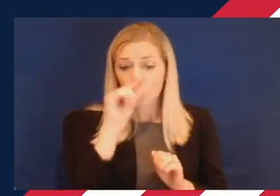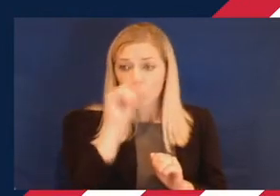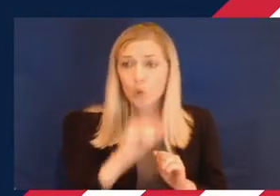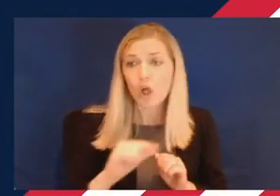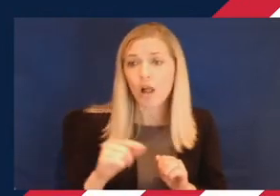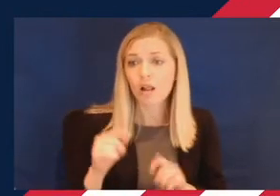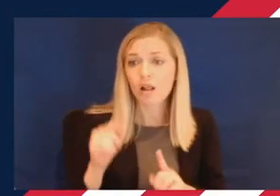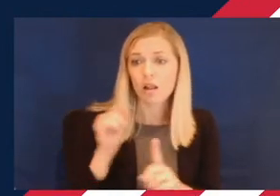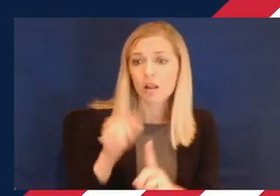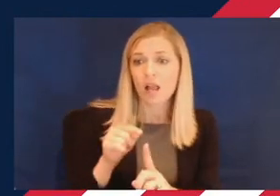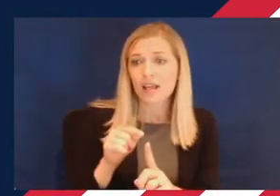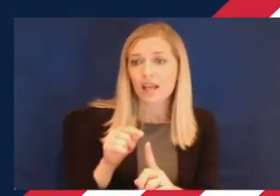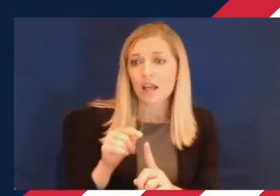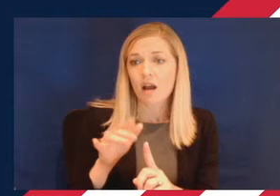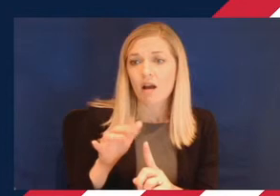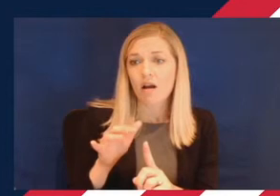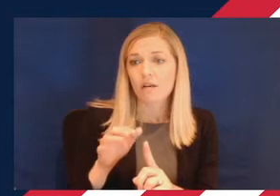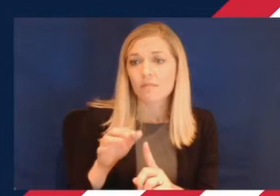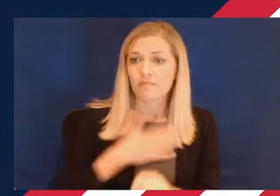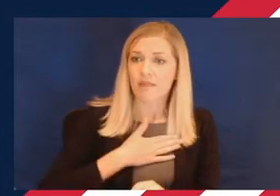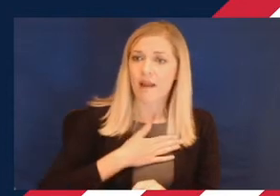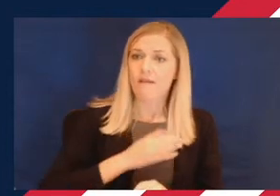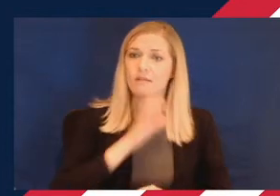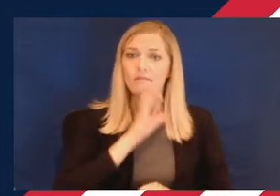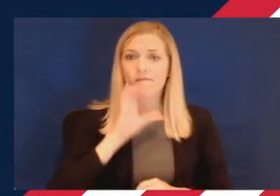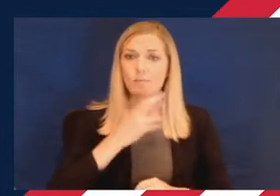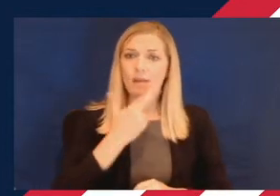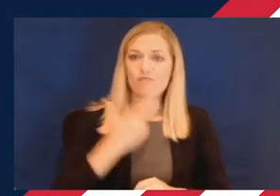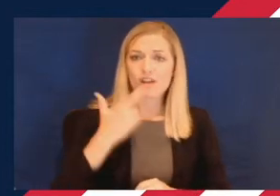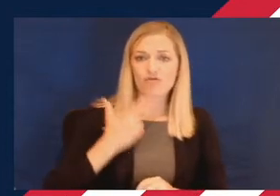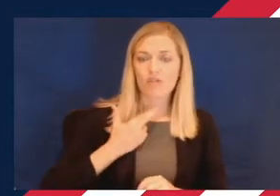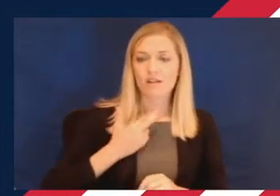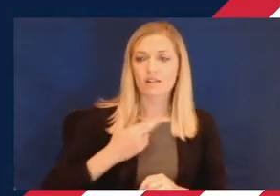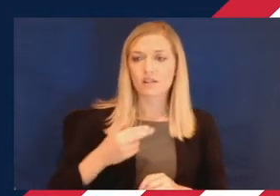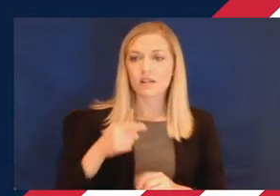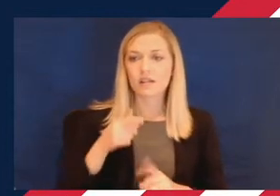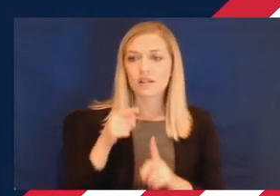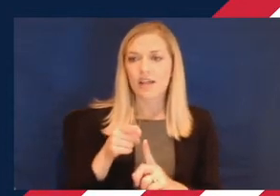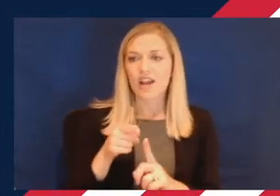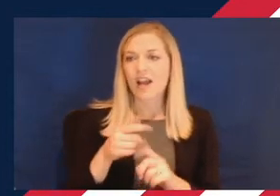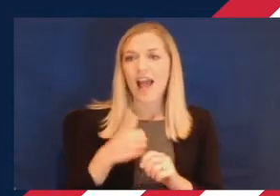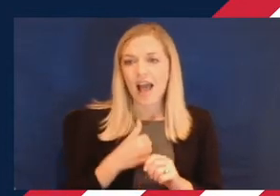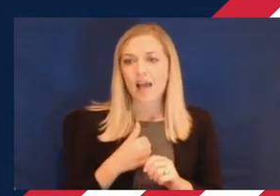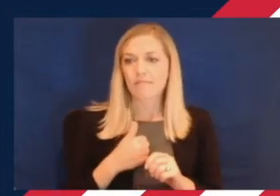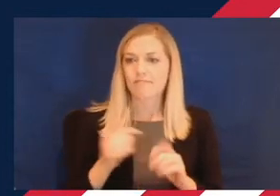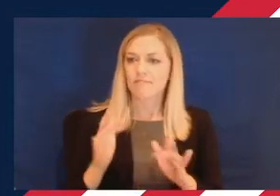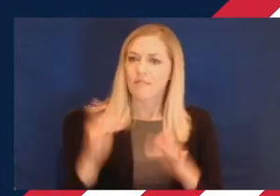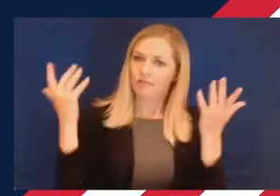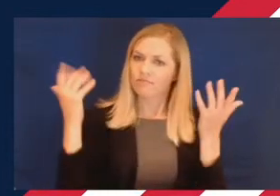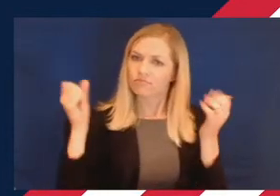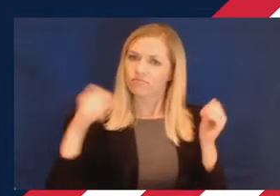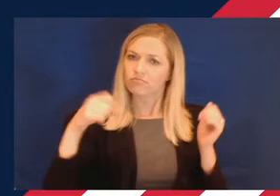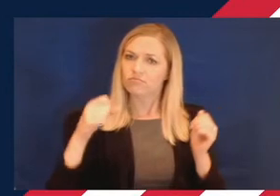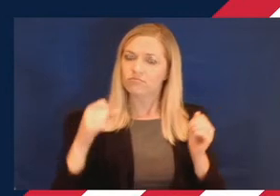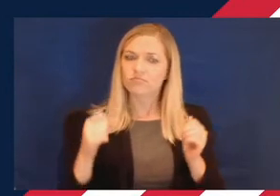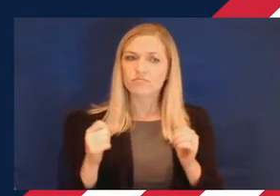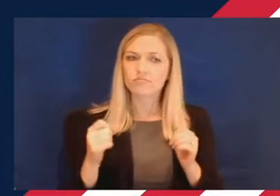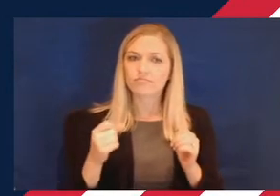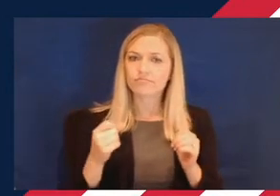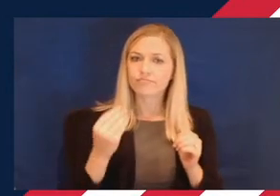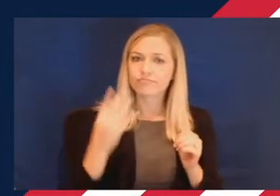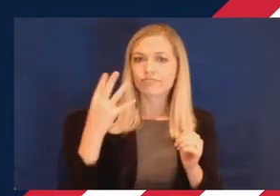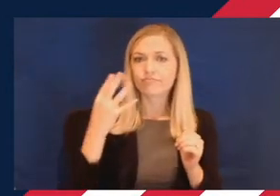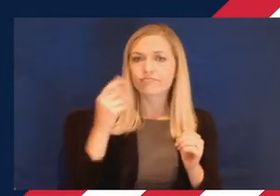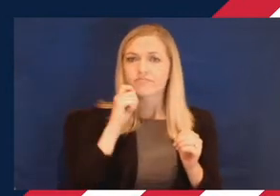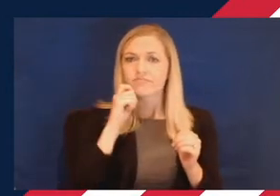light. But I got phone calls from senators offering me back doors into PPP money,